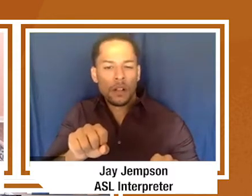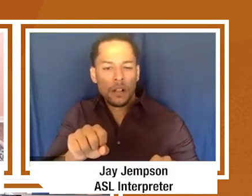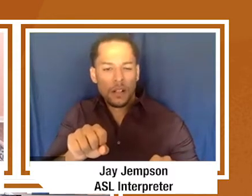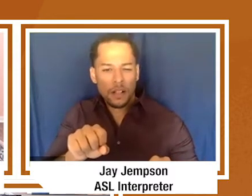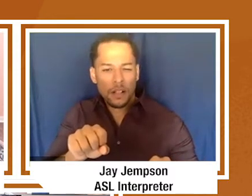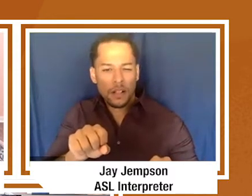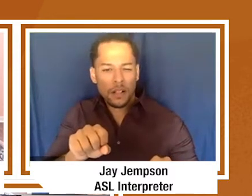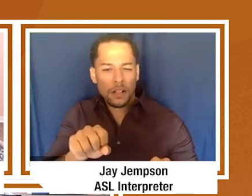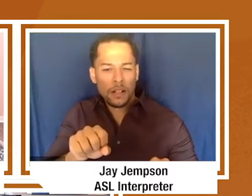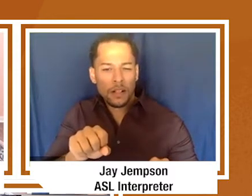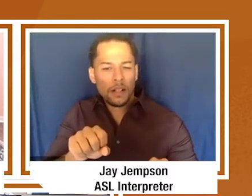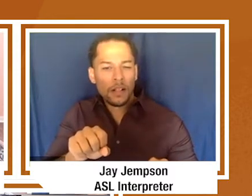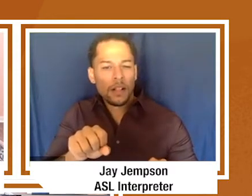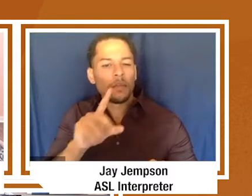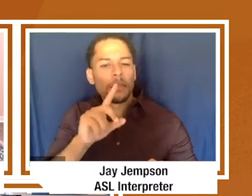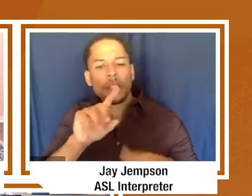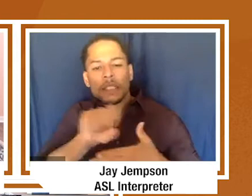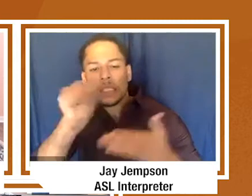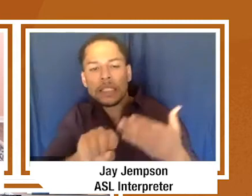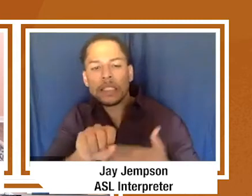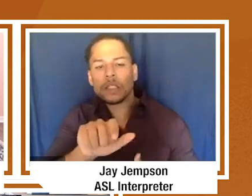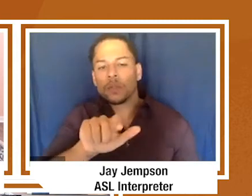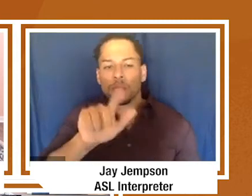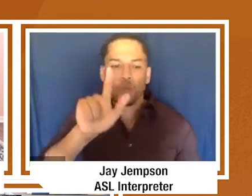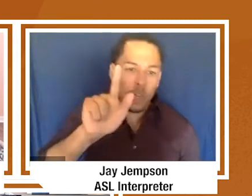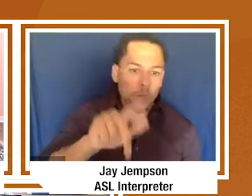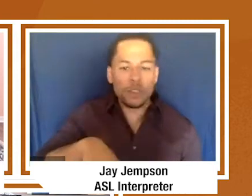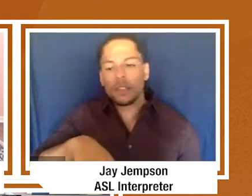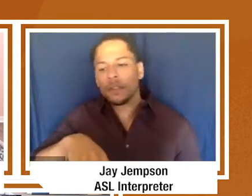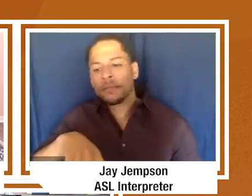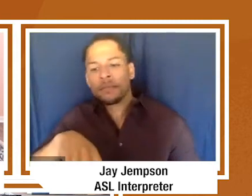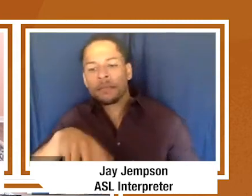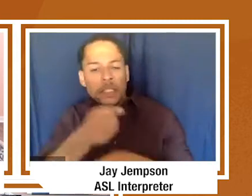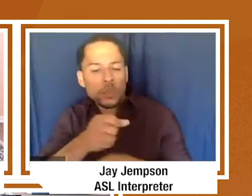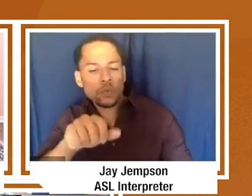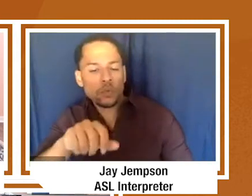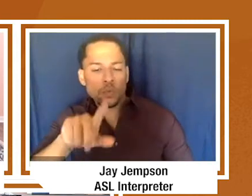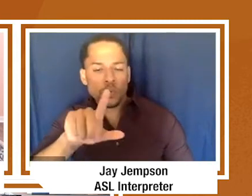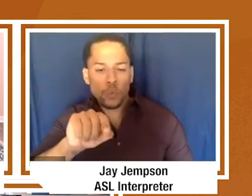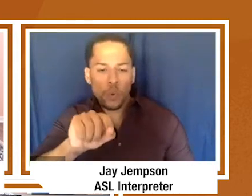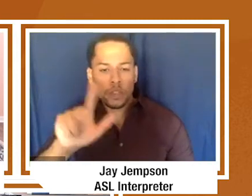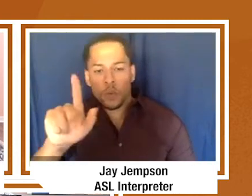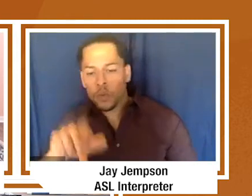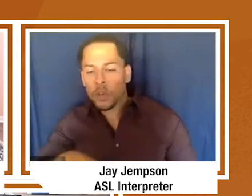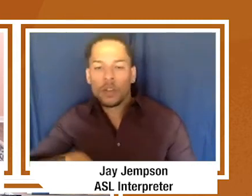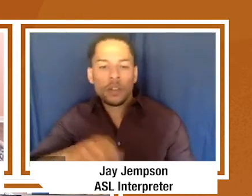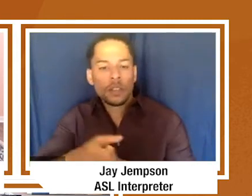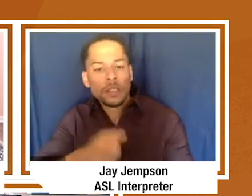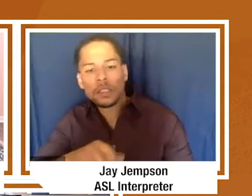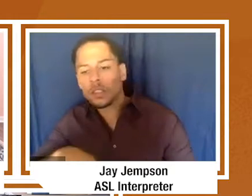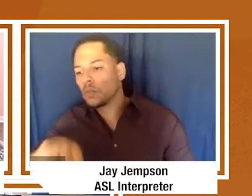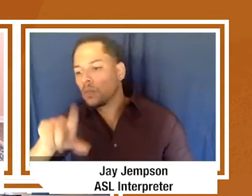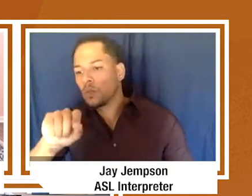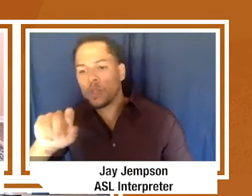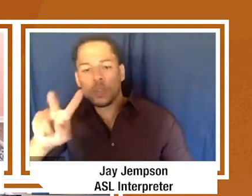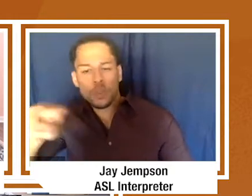bites out there in the marketplaces, in the conferences, about returning to only the big name companies, the